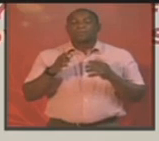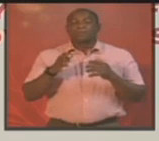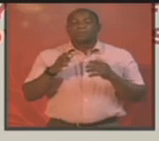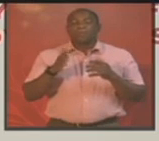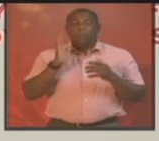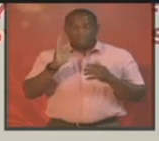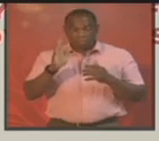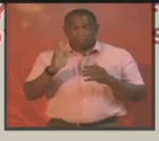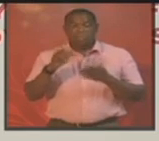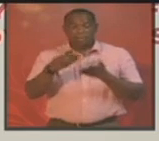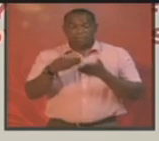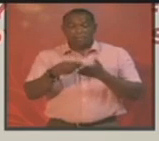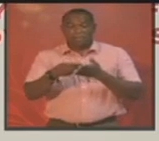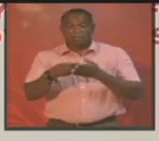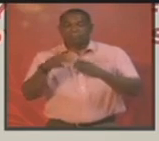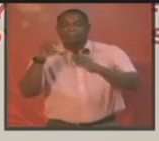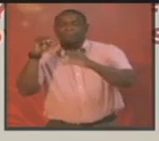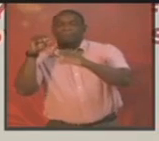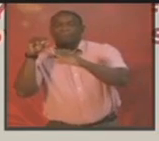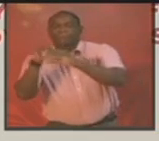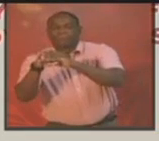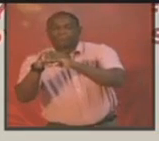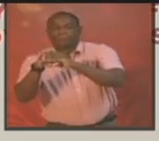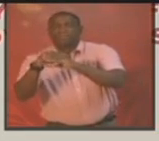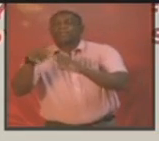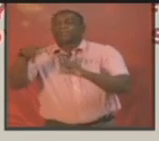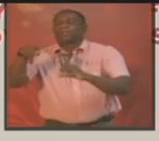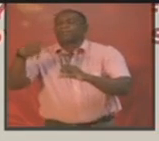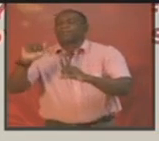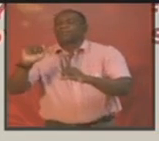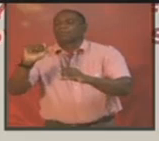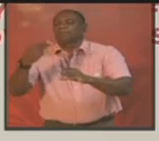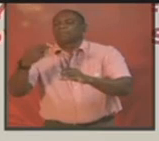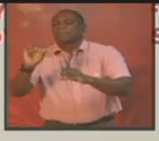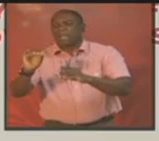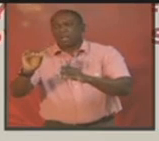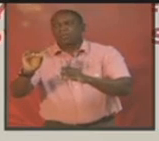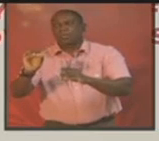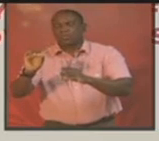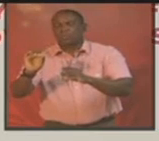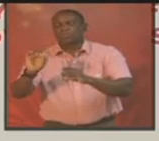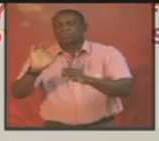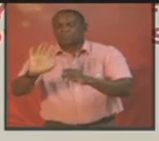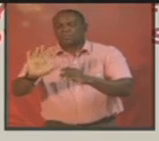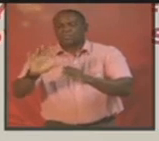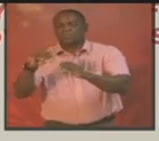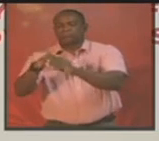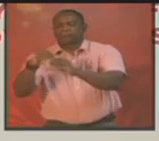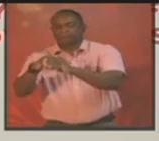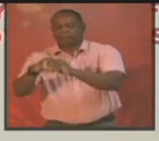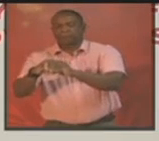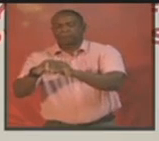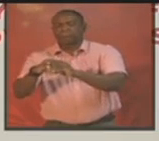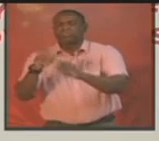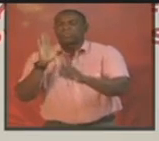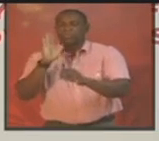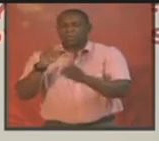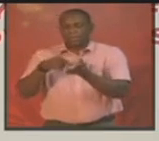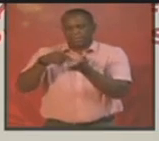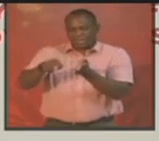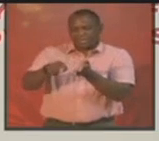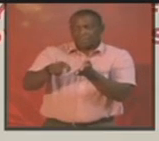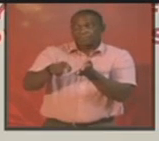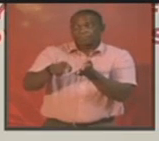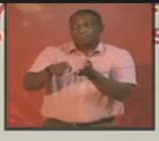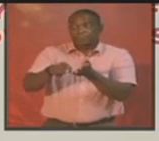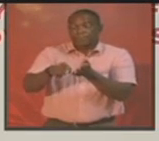fund, and the word coming out of PAHO, all things being equal, the first